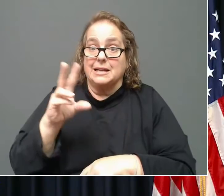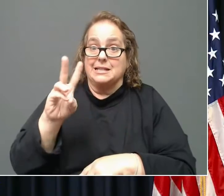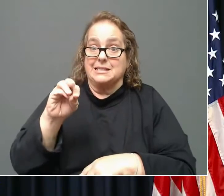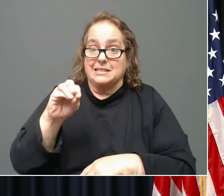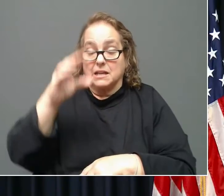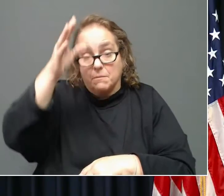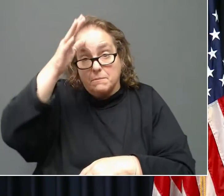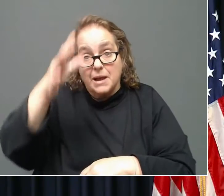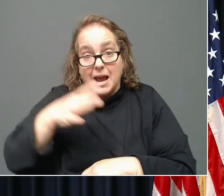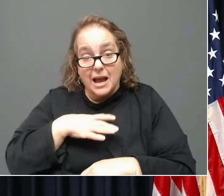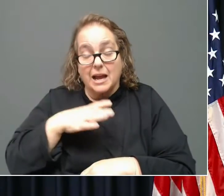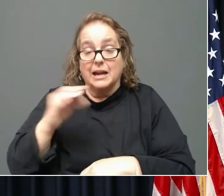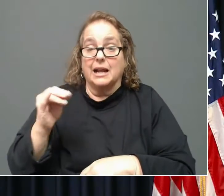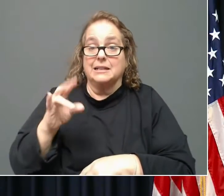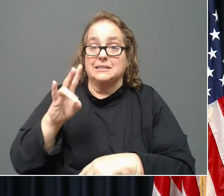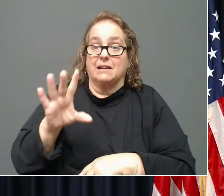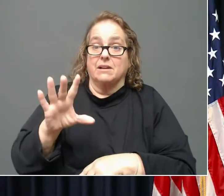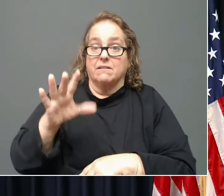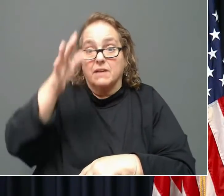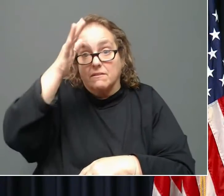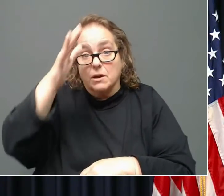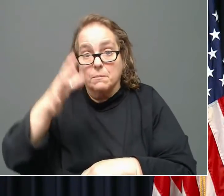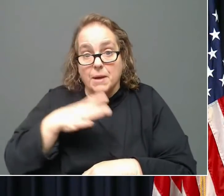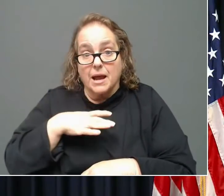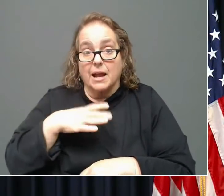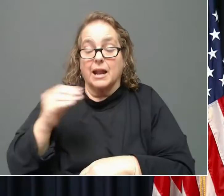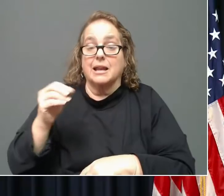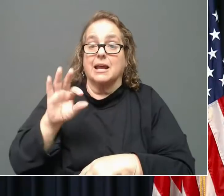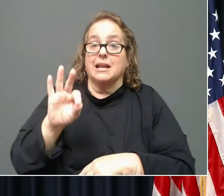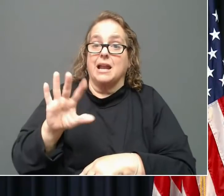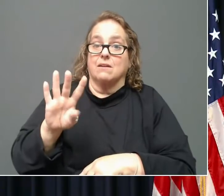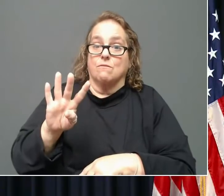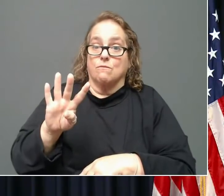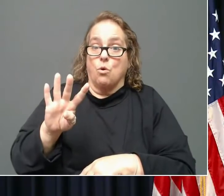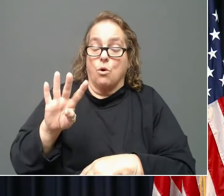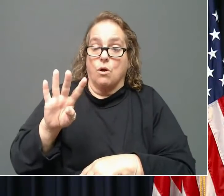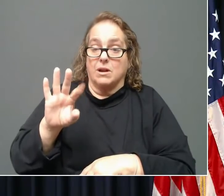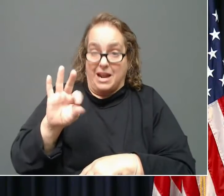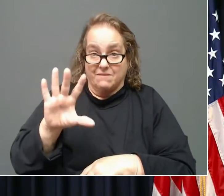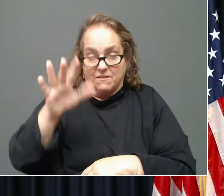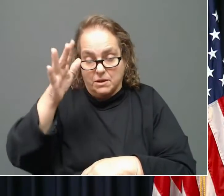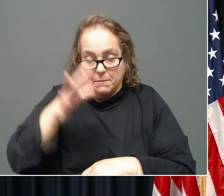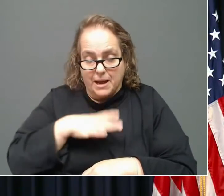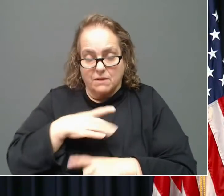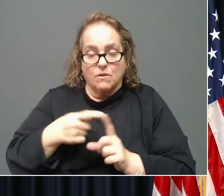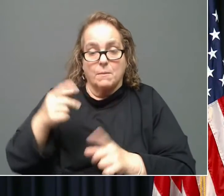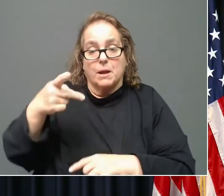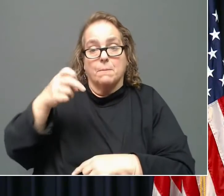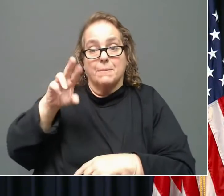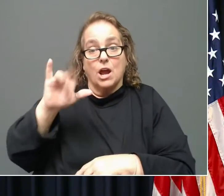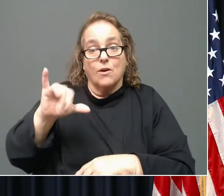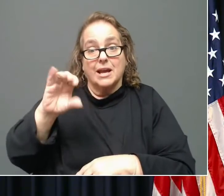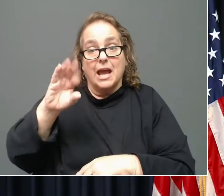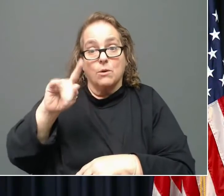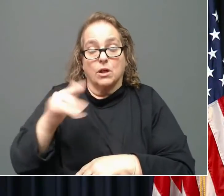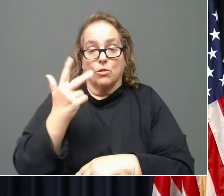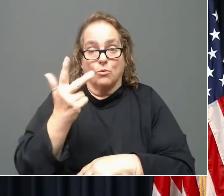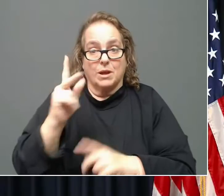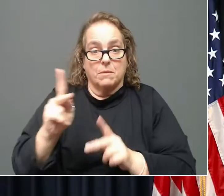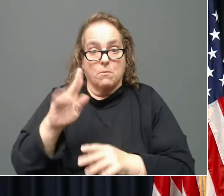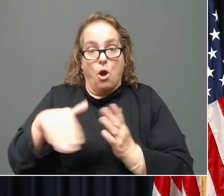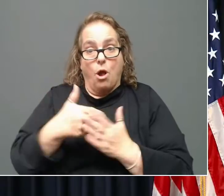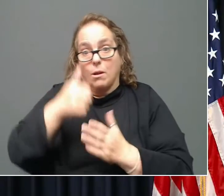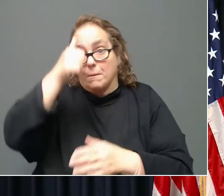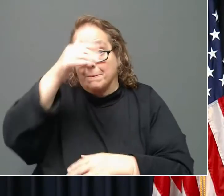a 75-year-old man, and a 94-year-old man. From Perry County, 3 individuals, all men ages